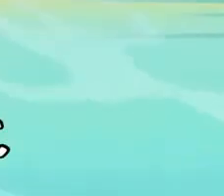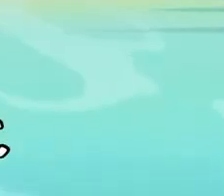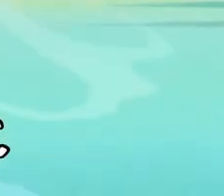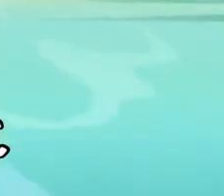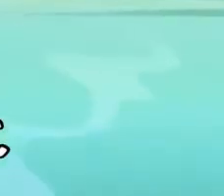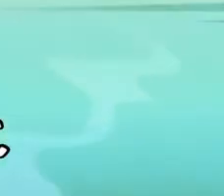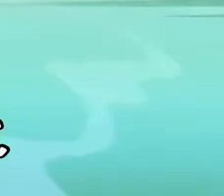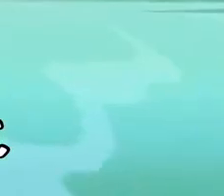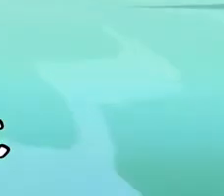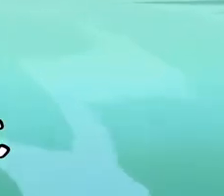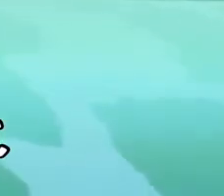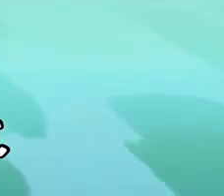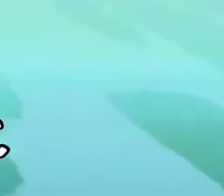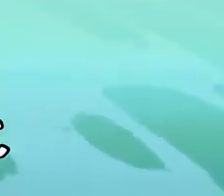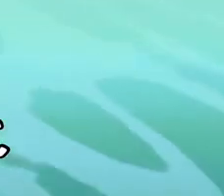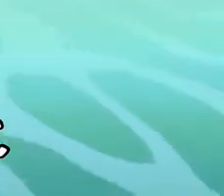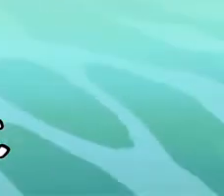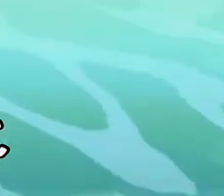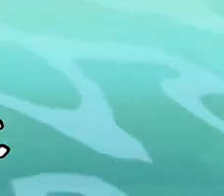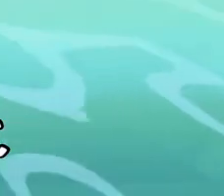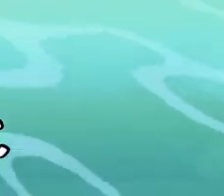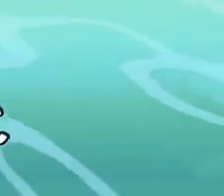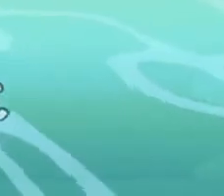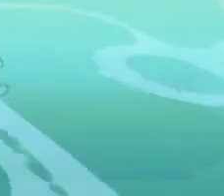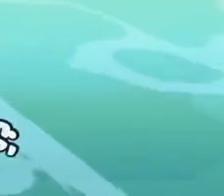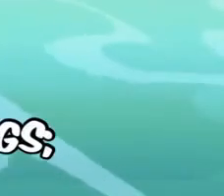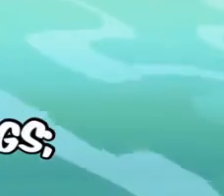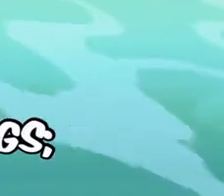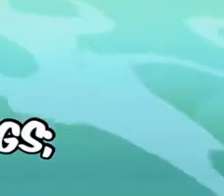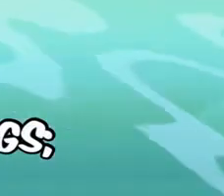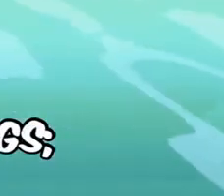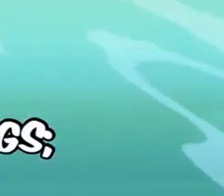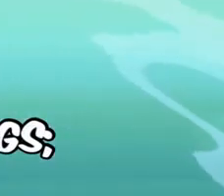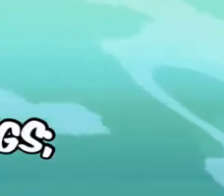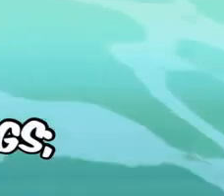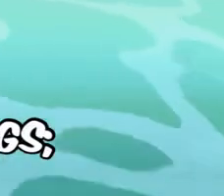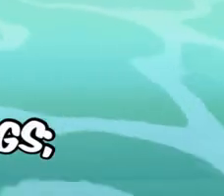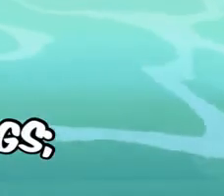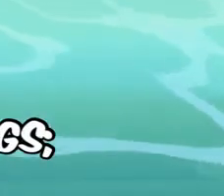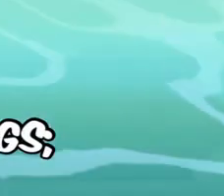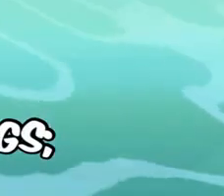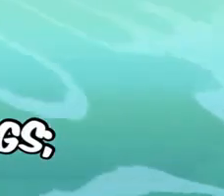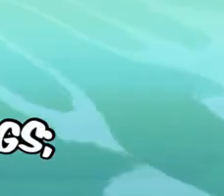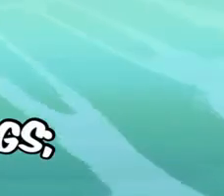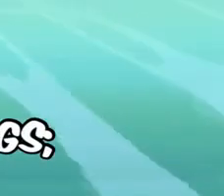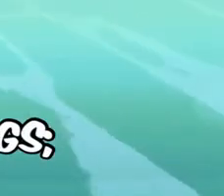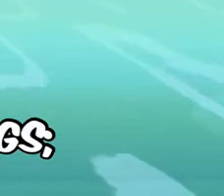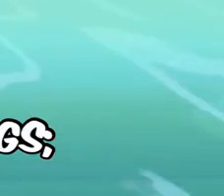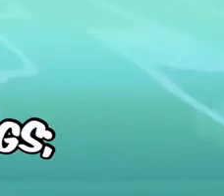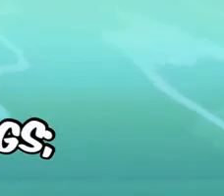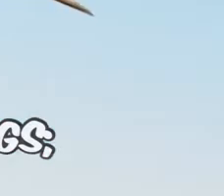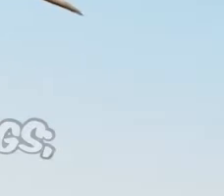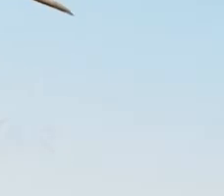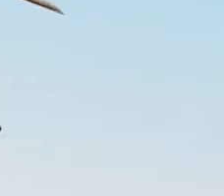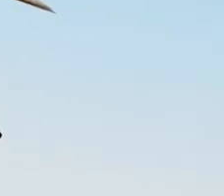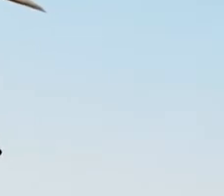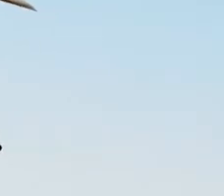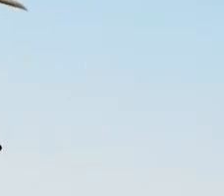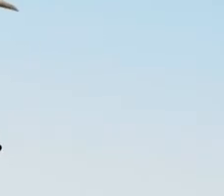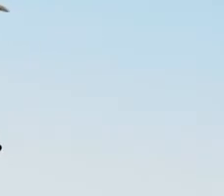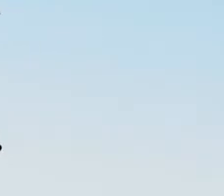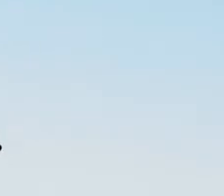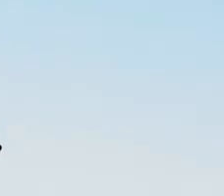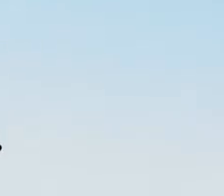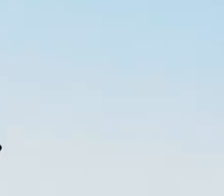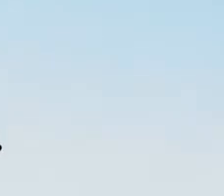Blessings waiting here for you. The sun of righteousness will rise, bringing healing with him on his wings.